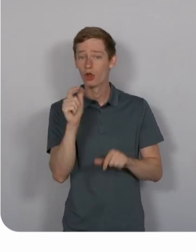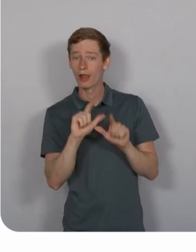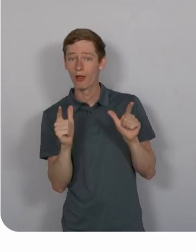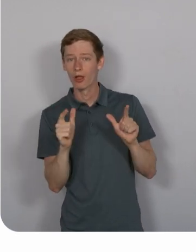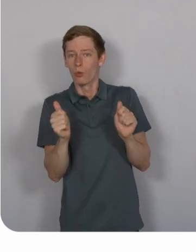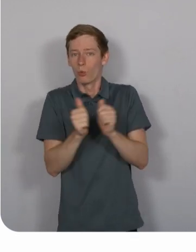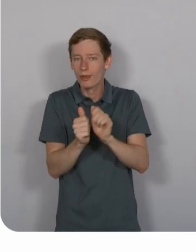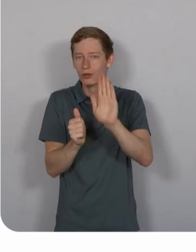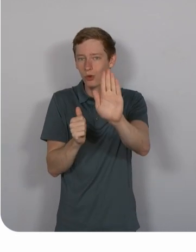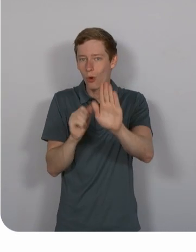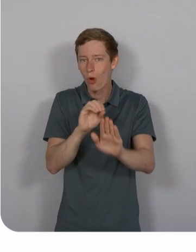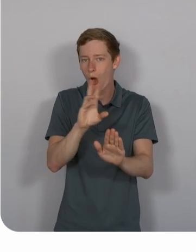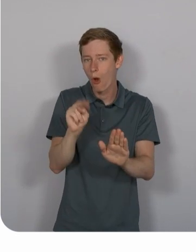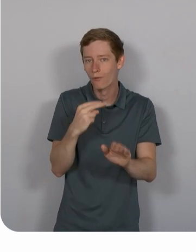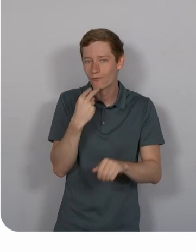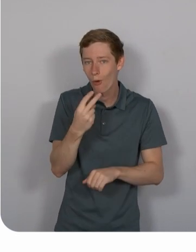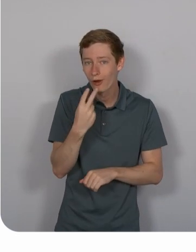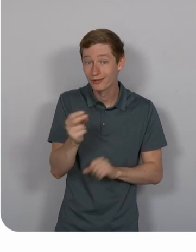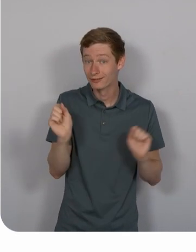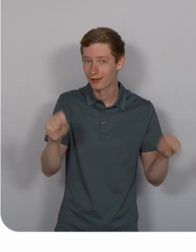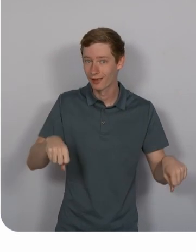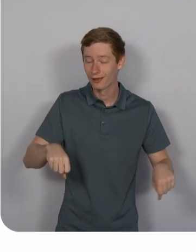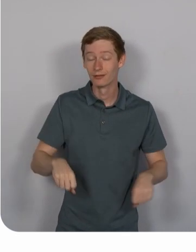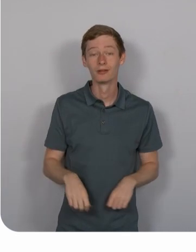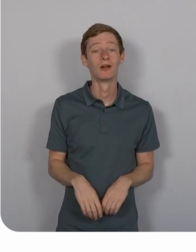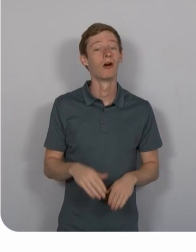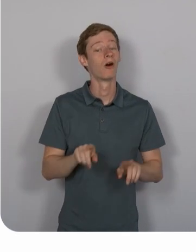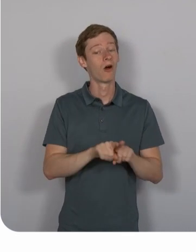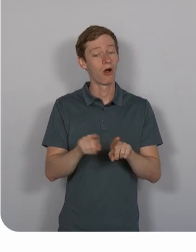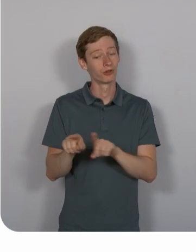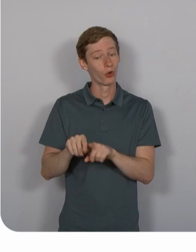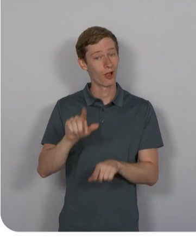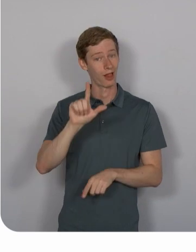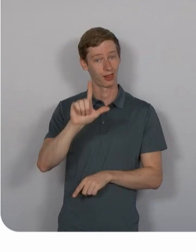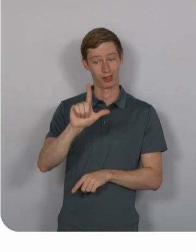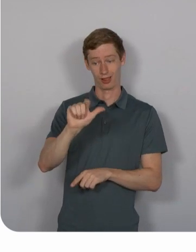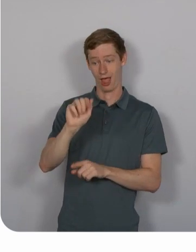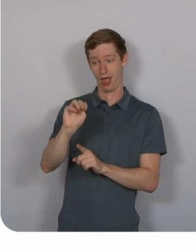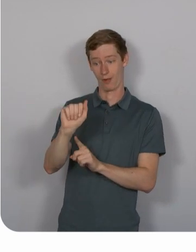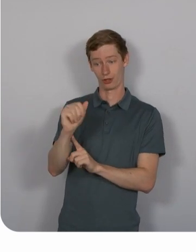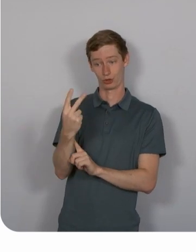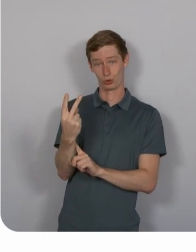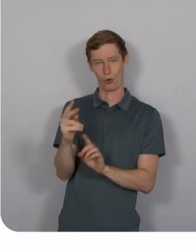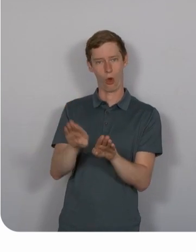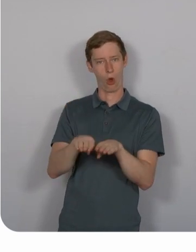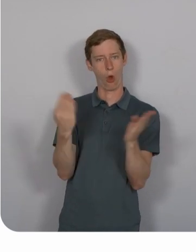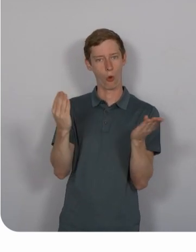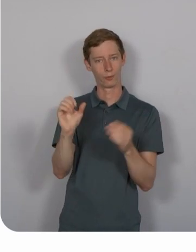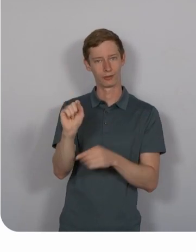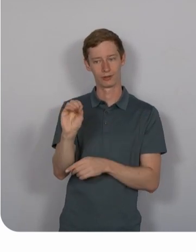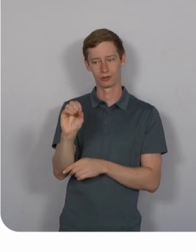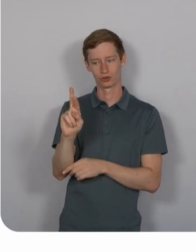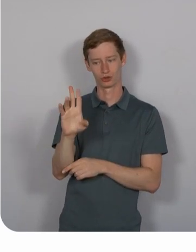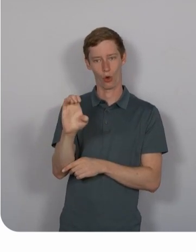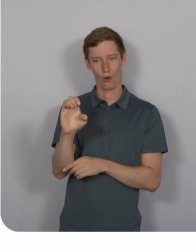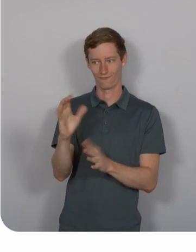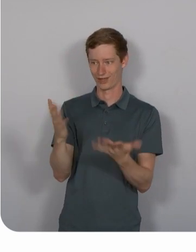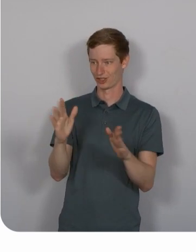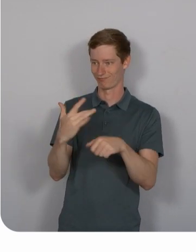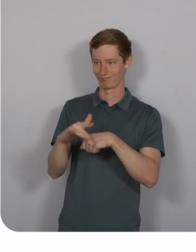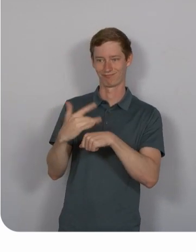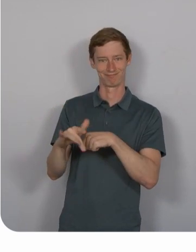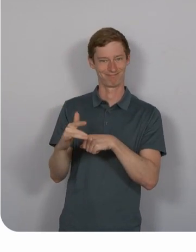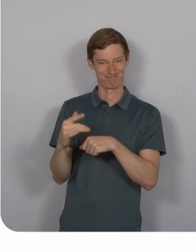course, a leading open source foundation model, Llama 2, all in the last 12 months.